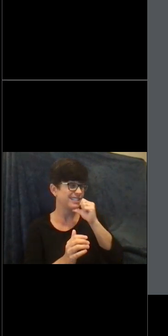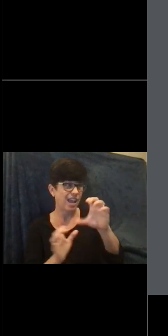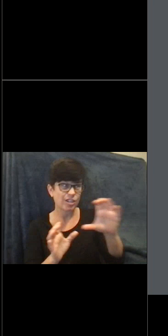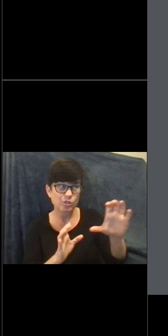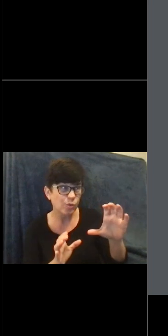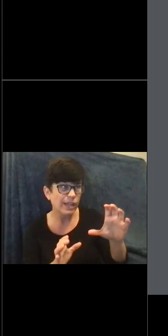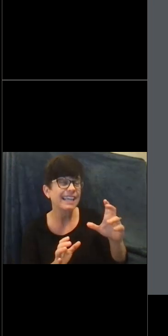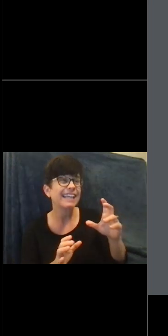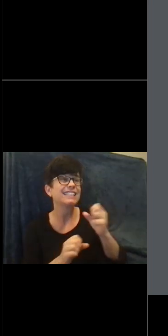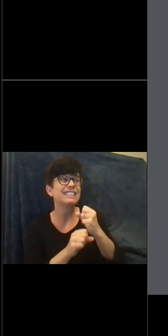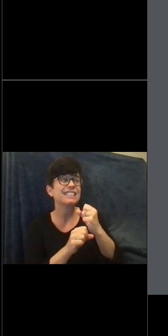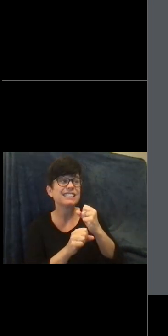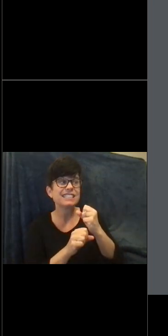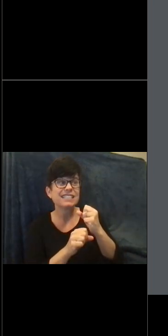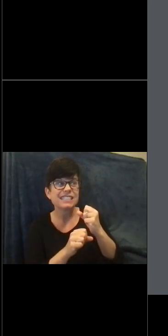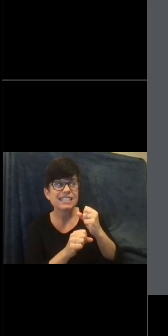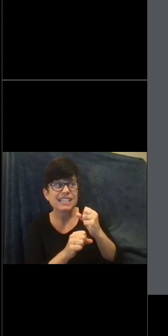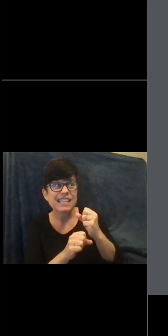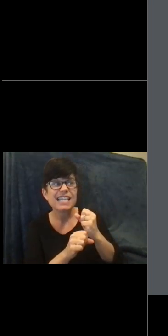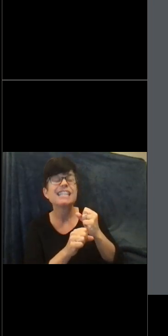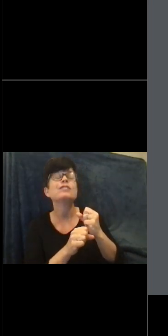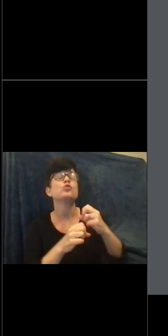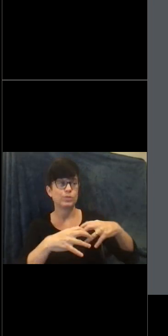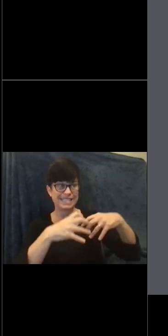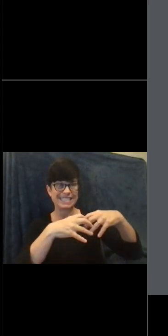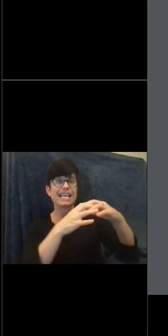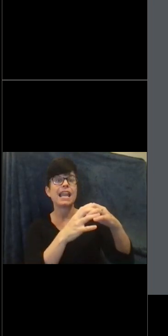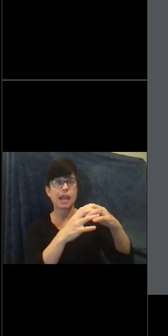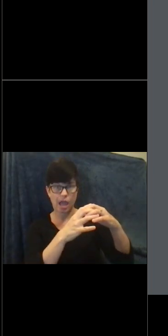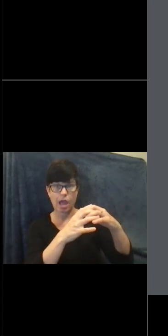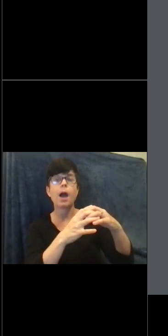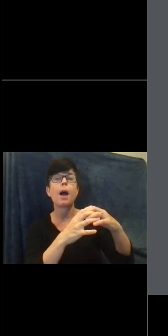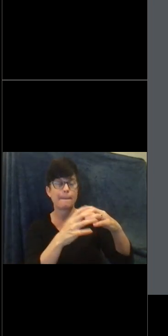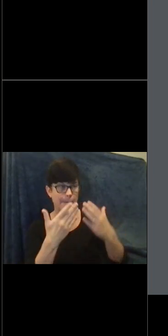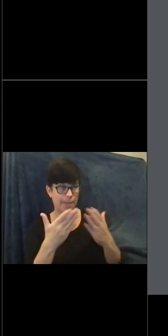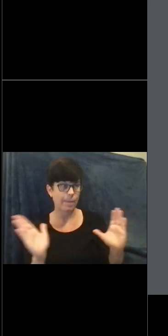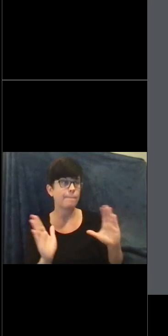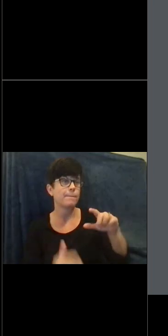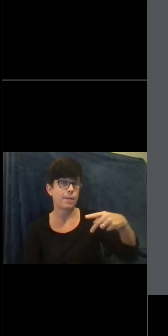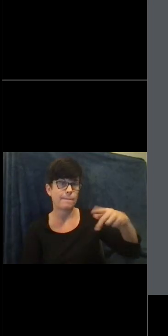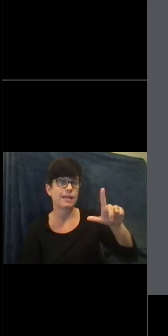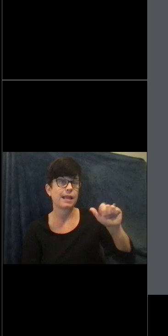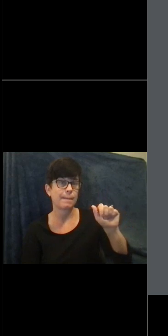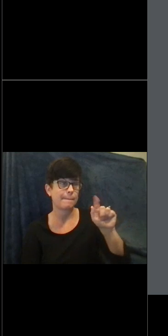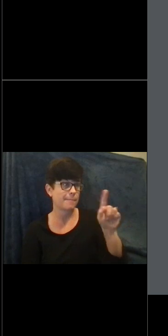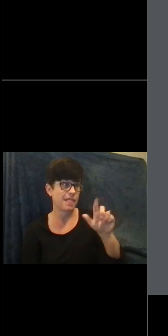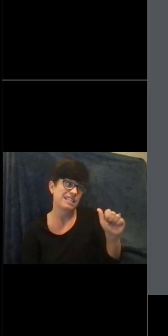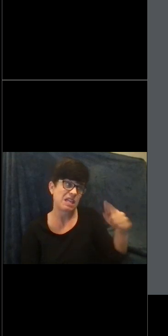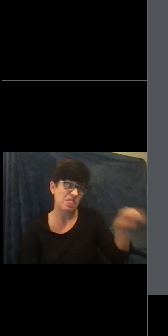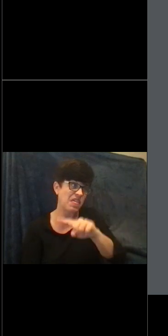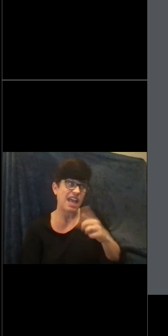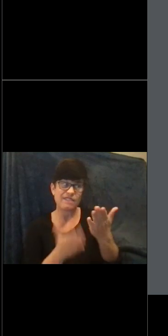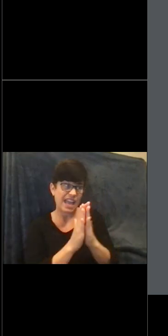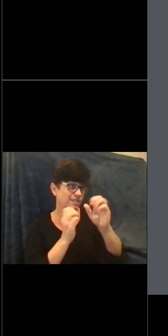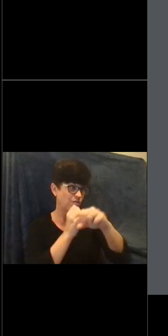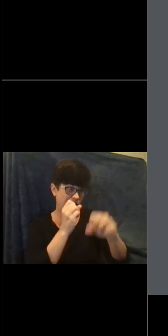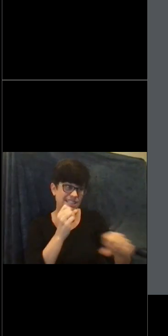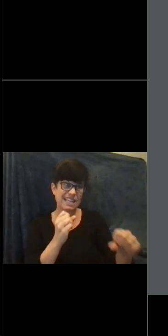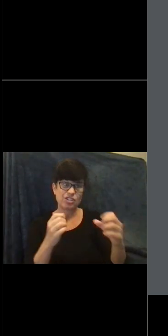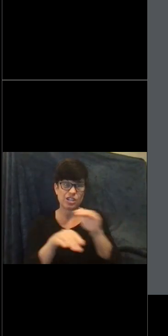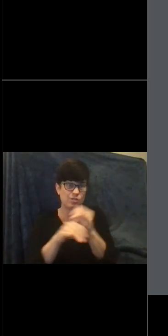park. So that's the public plaza. So that's really what they've come to ask for the extension for. And that's sort of what's before the board